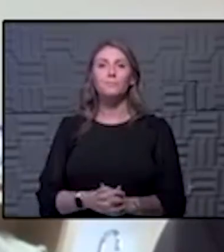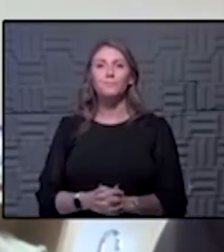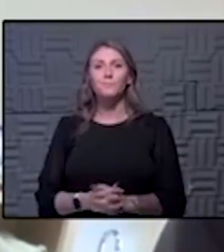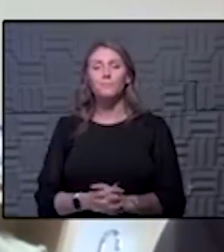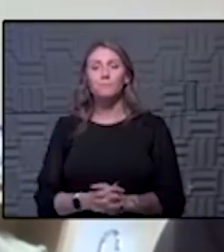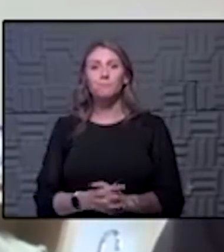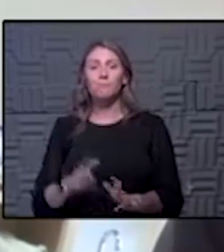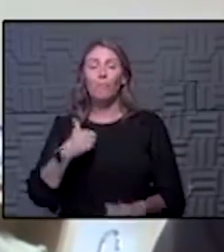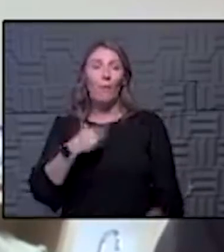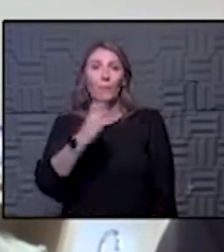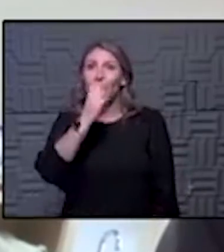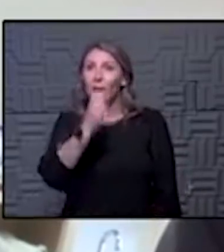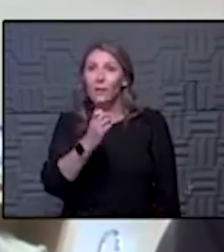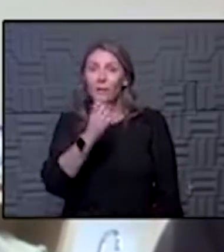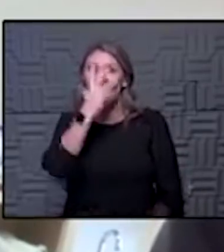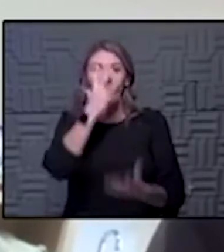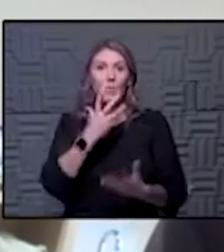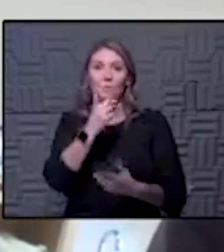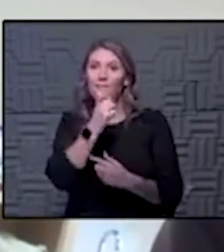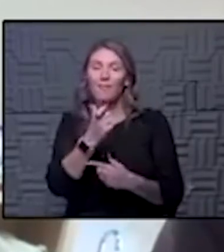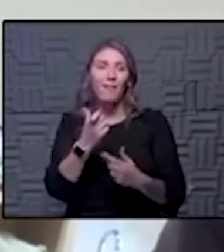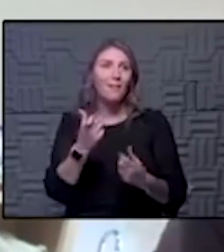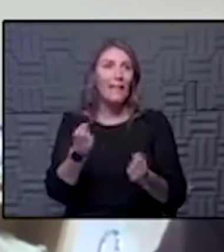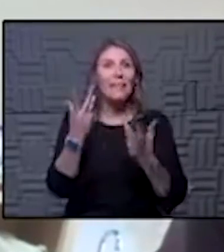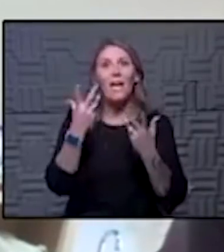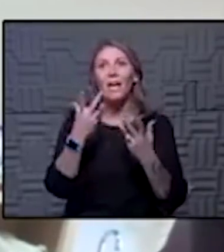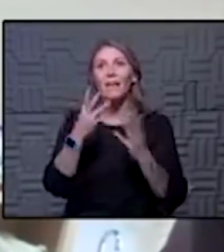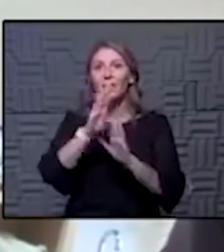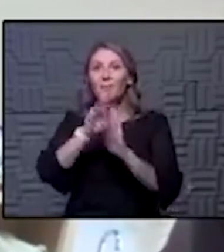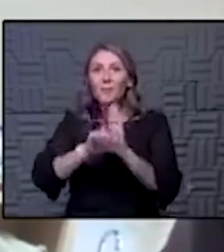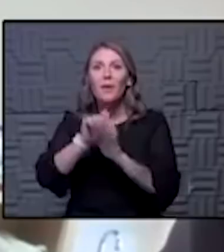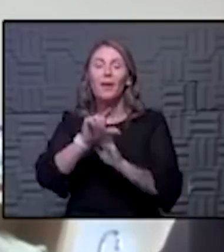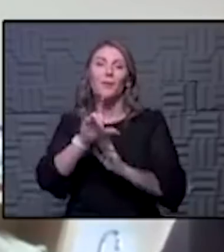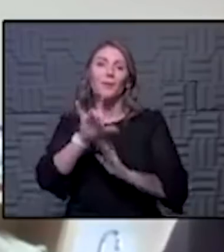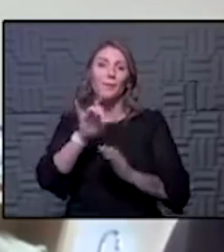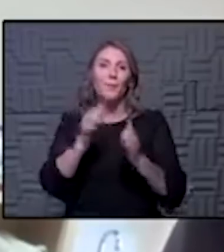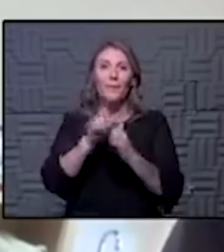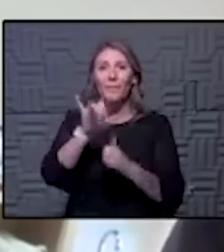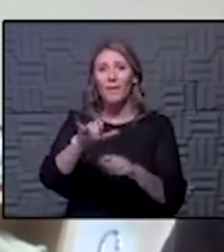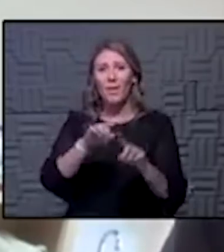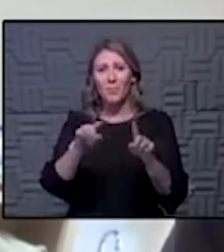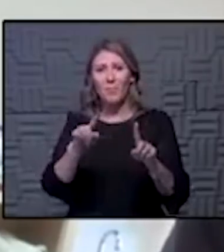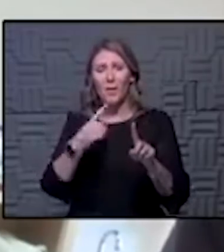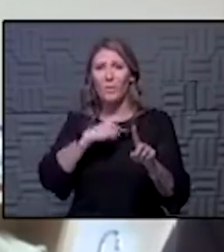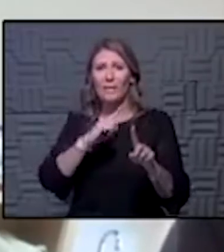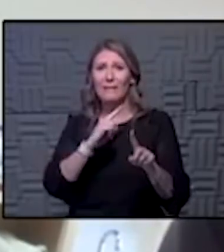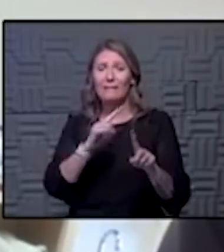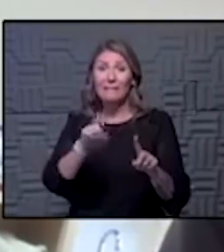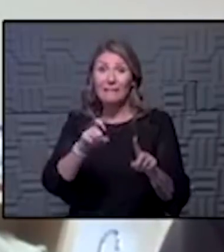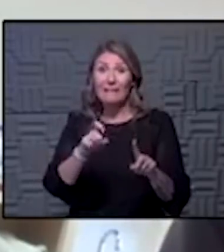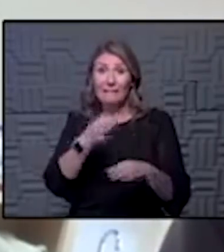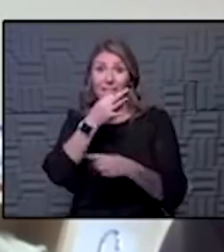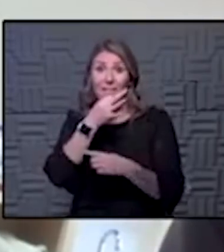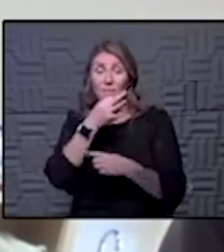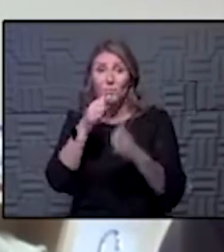I'm not, unfortunately, don't have a lot of background in that, but we need our experts in communication